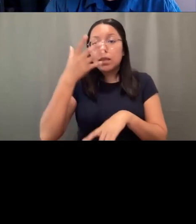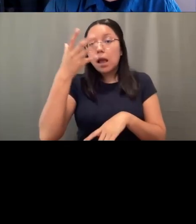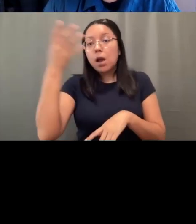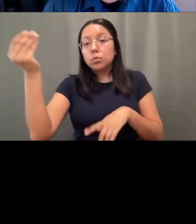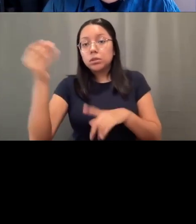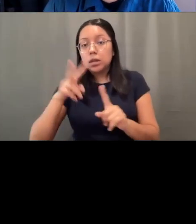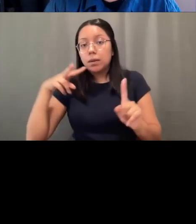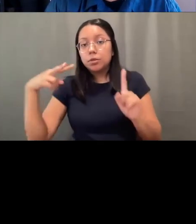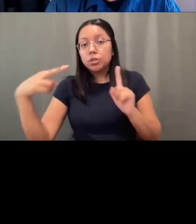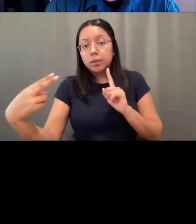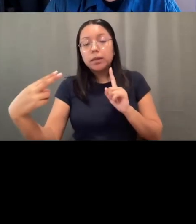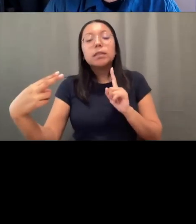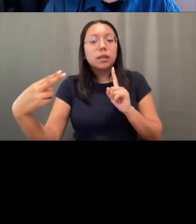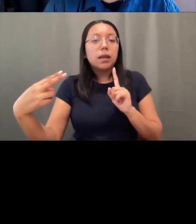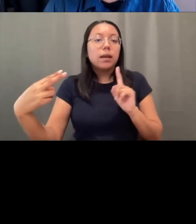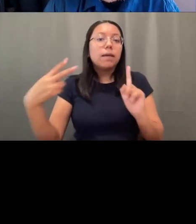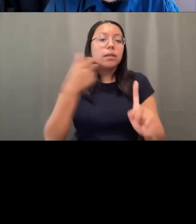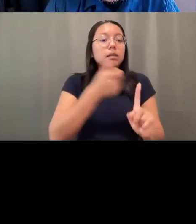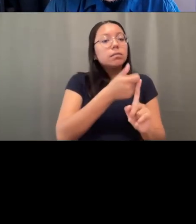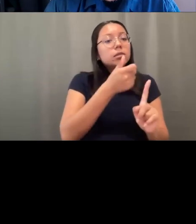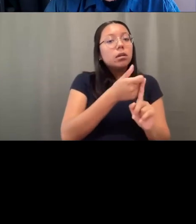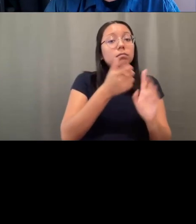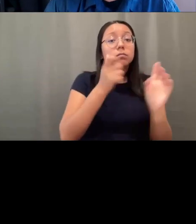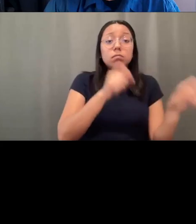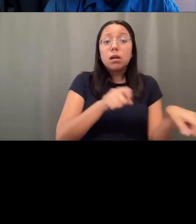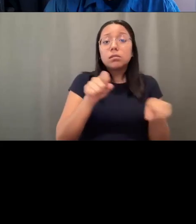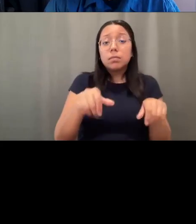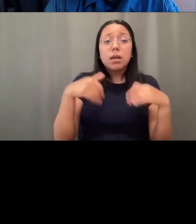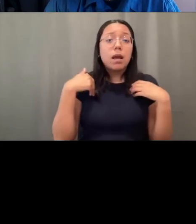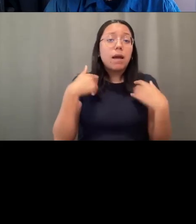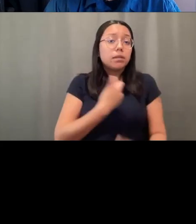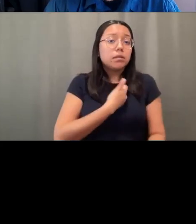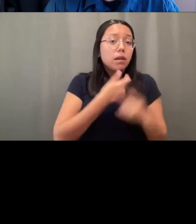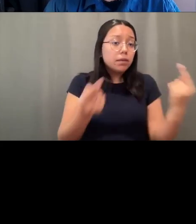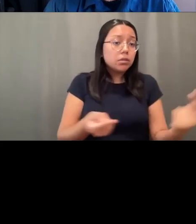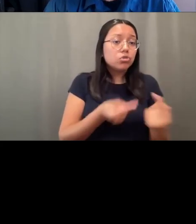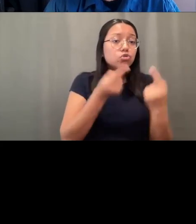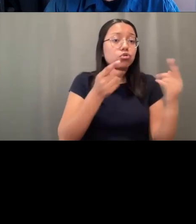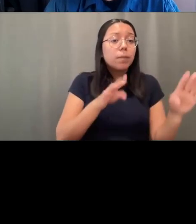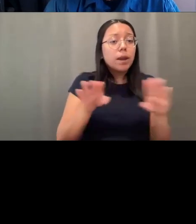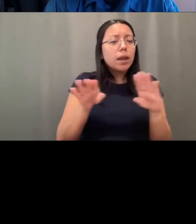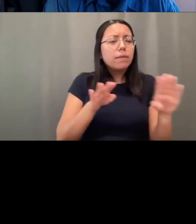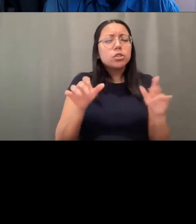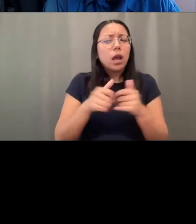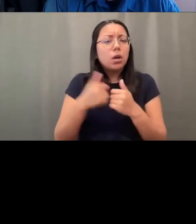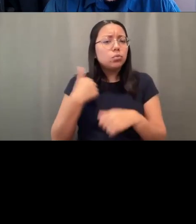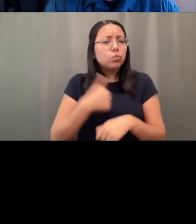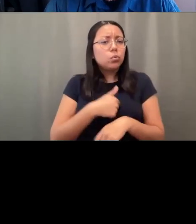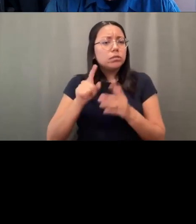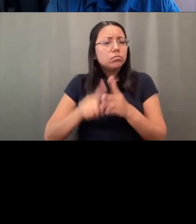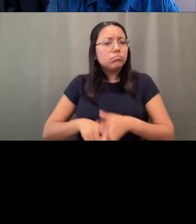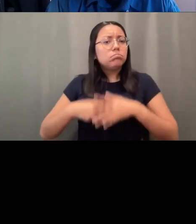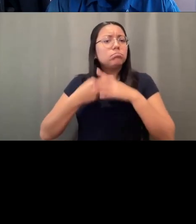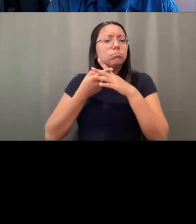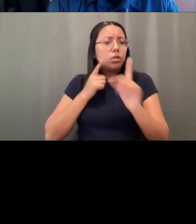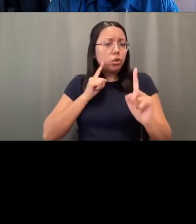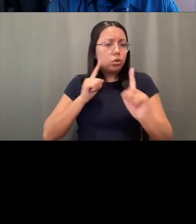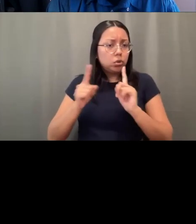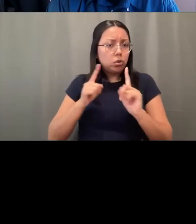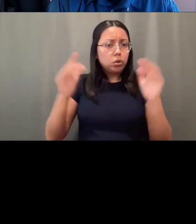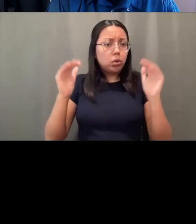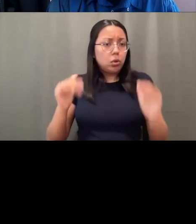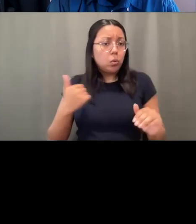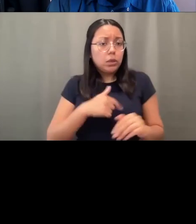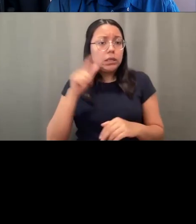that is possibly engaging in self-injuring behaviors, how can we start the conversation? Do we need to start the